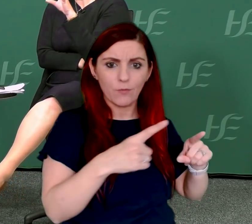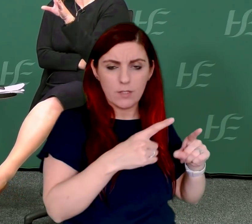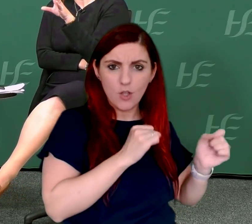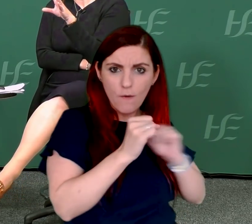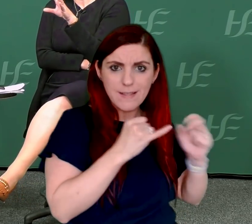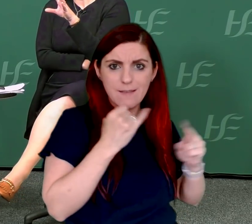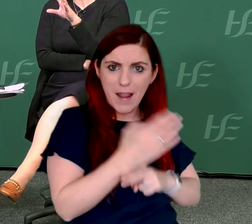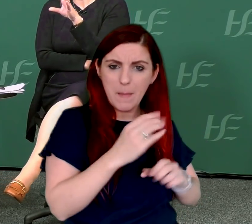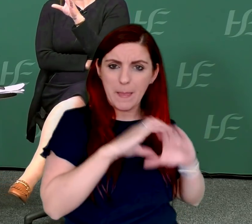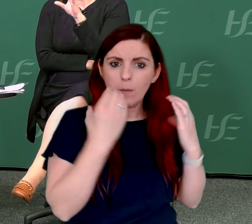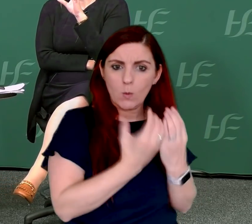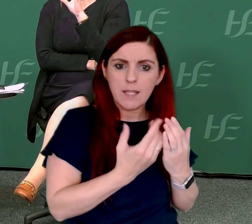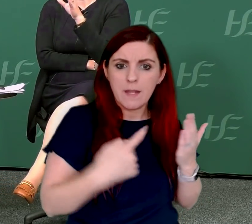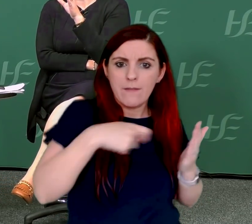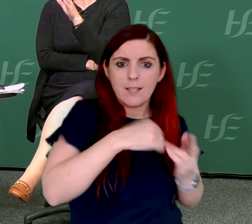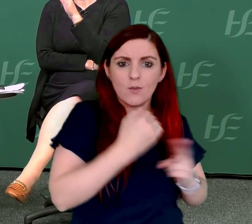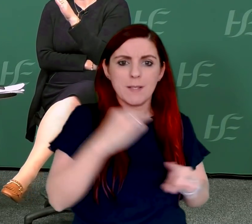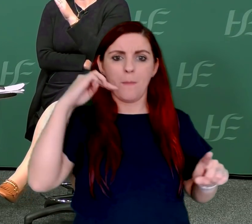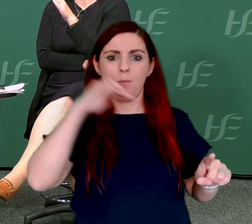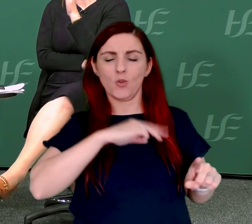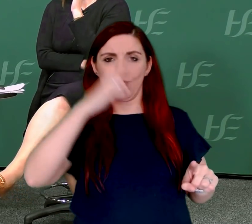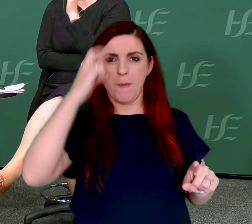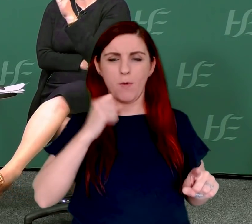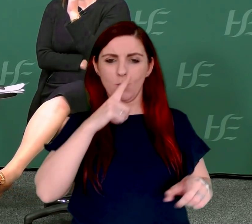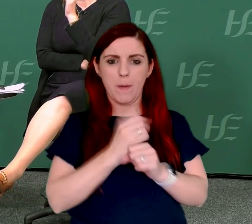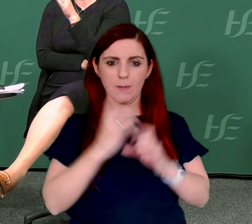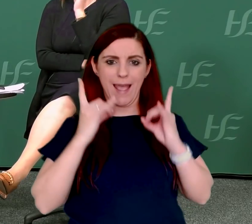which is really important. So in terms of, we've got to think of the healthcare system